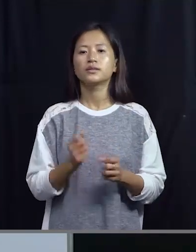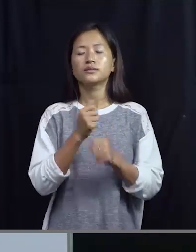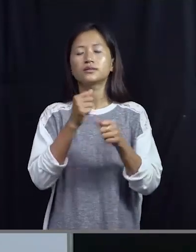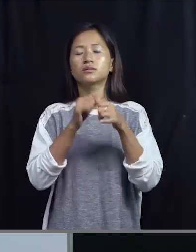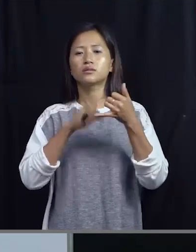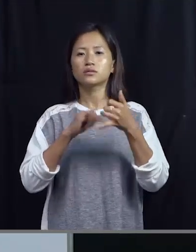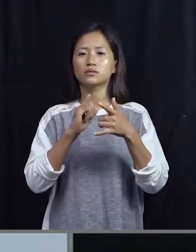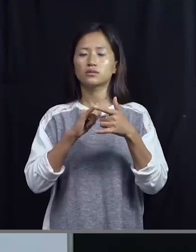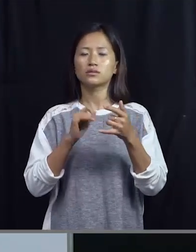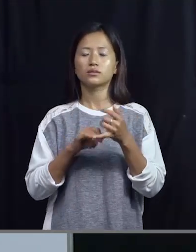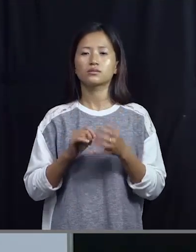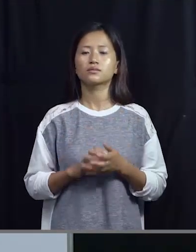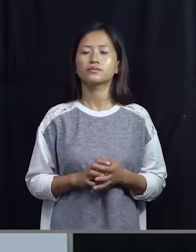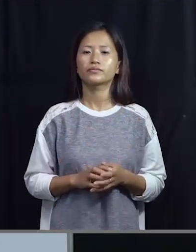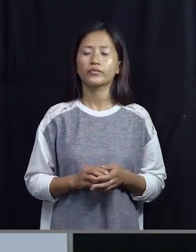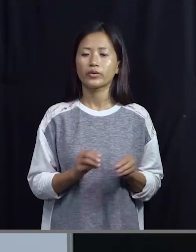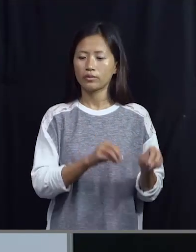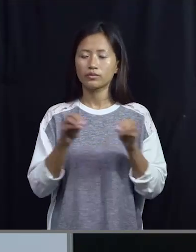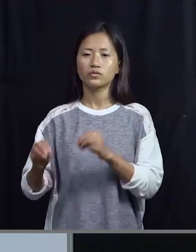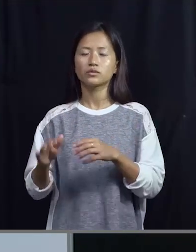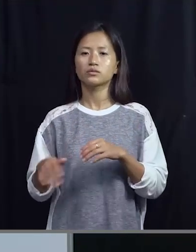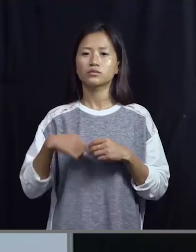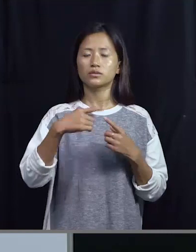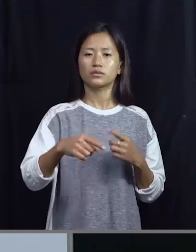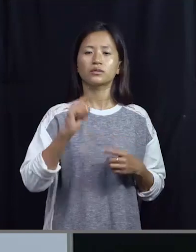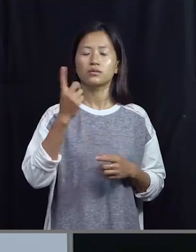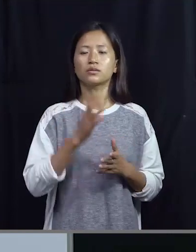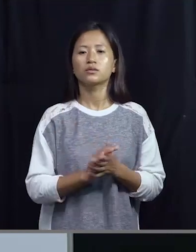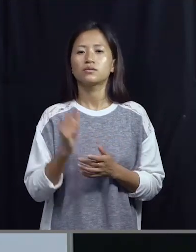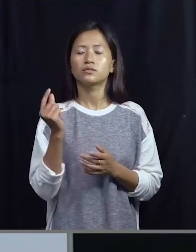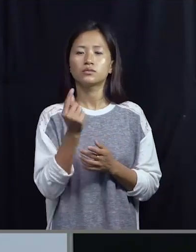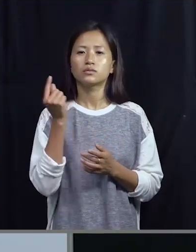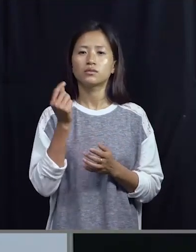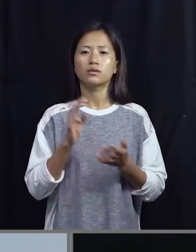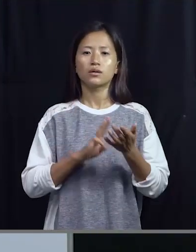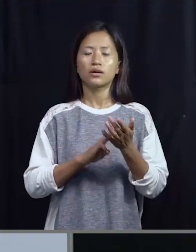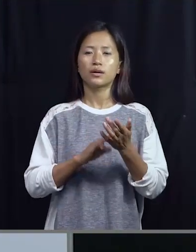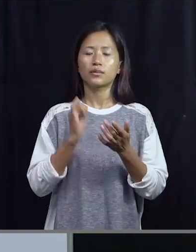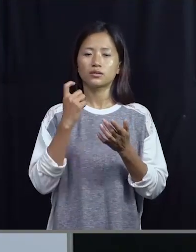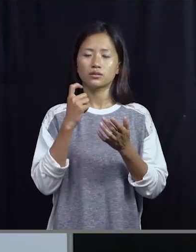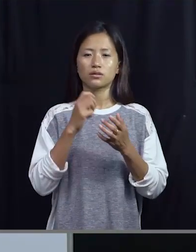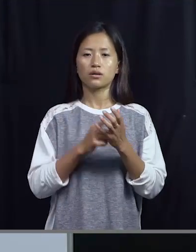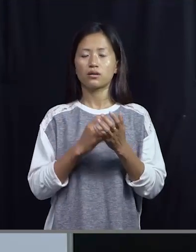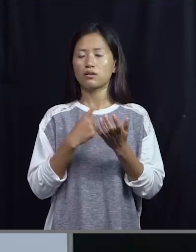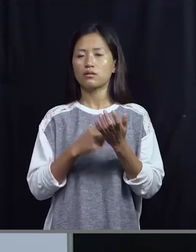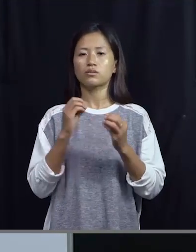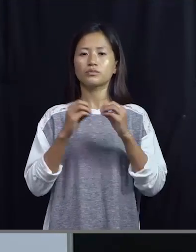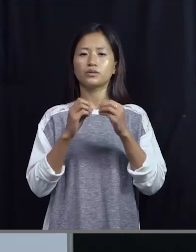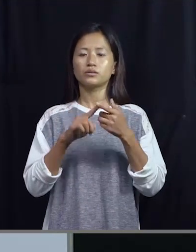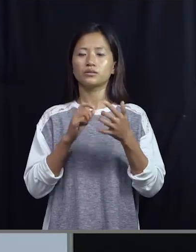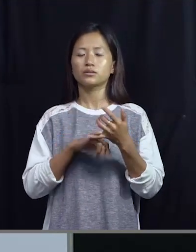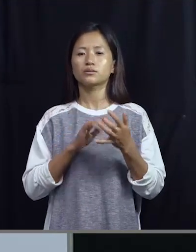So now we will move on to the next one, that is use of microbes as